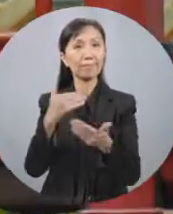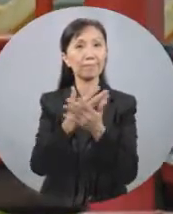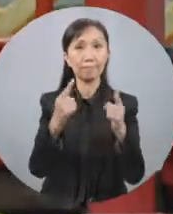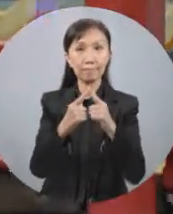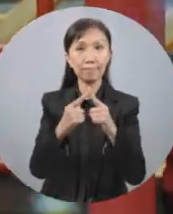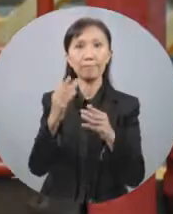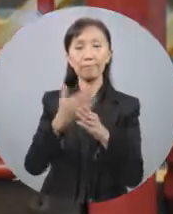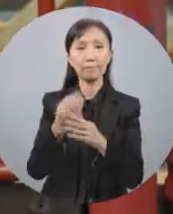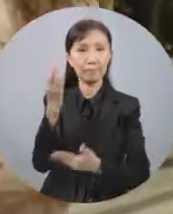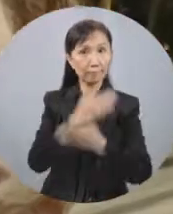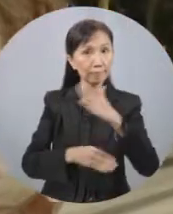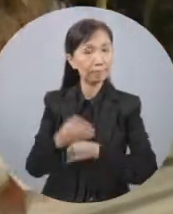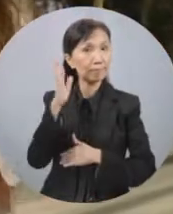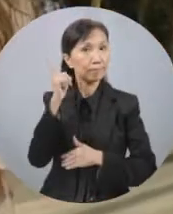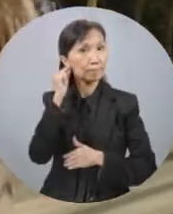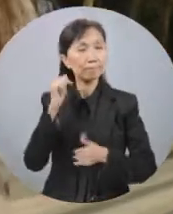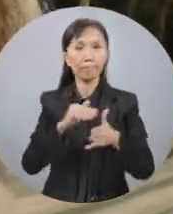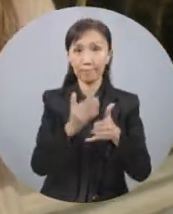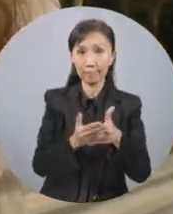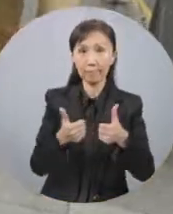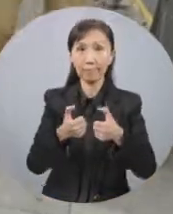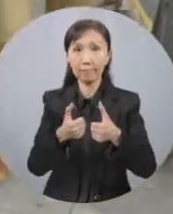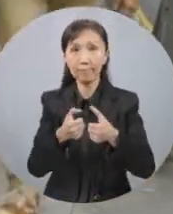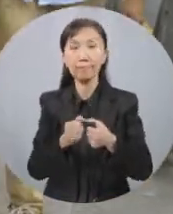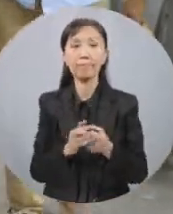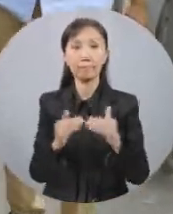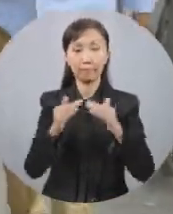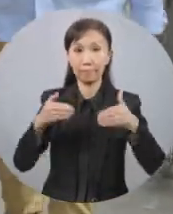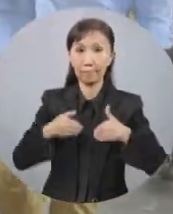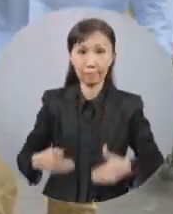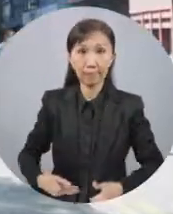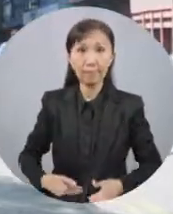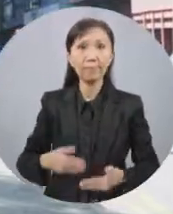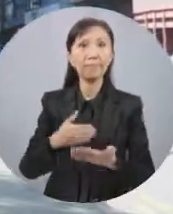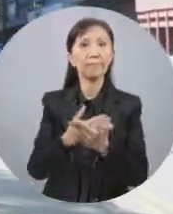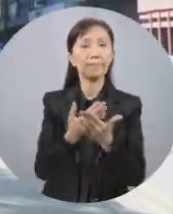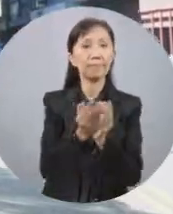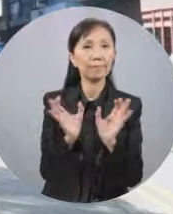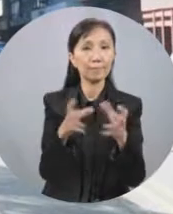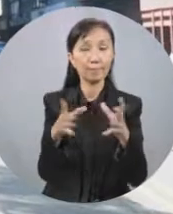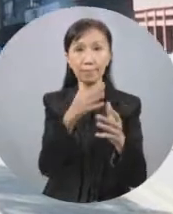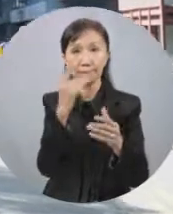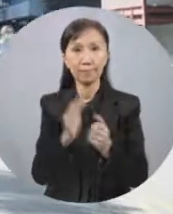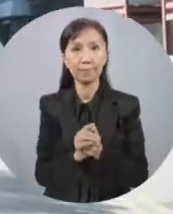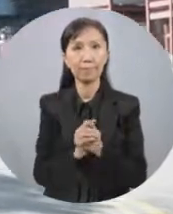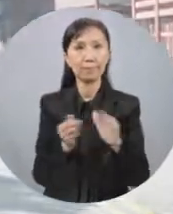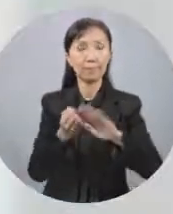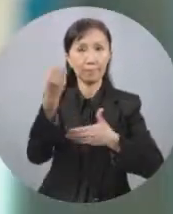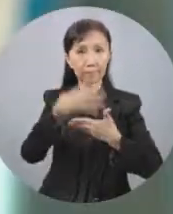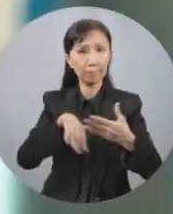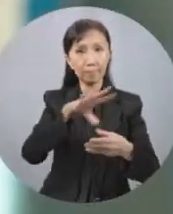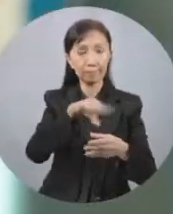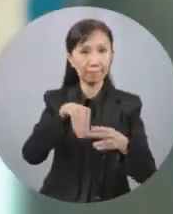of disability, sex, pregnancy, marital status, family status or race within applicable fields under the